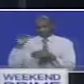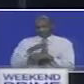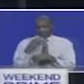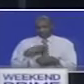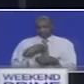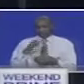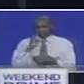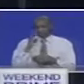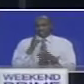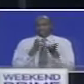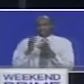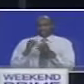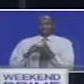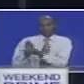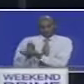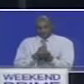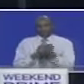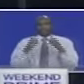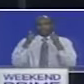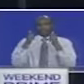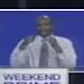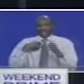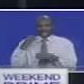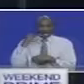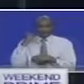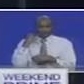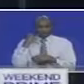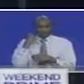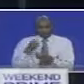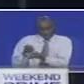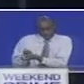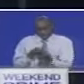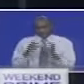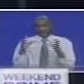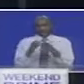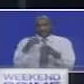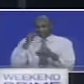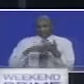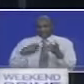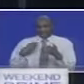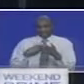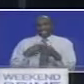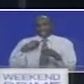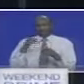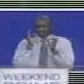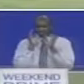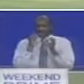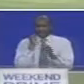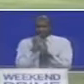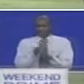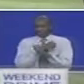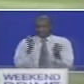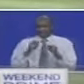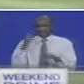Water Services Board Golf Championships at Nakuru Golf Club. Kamonjo, who recorded some remarkable performance towards the end of last